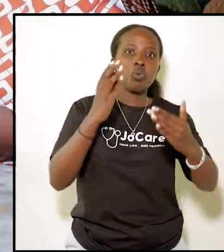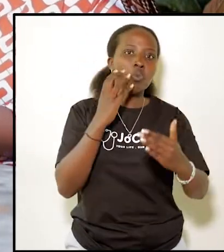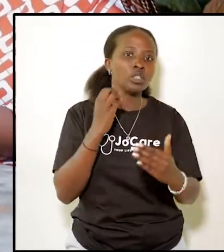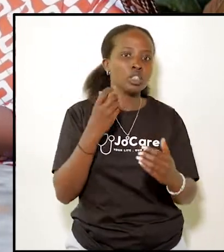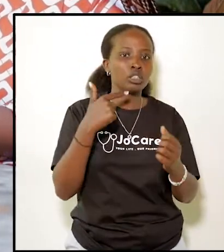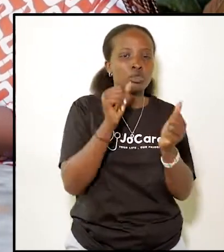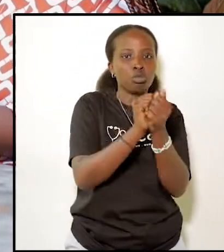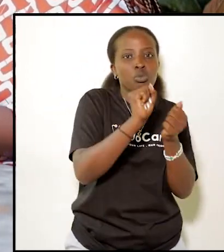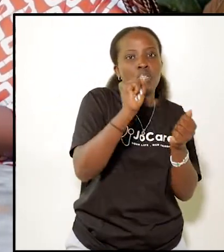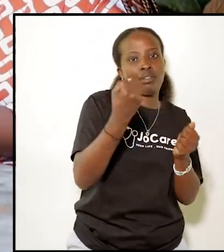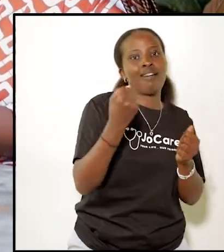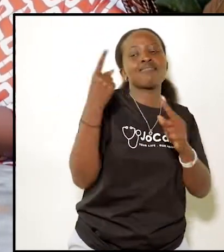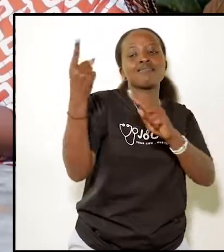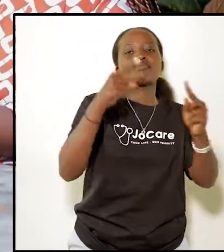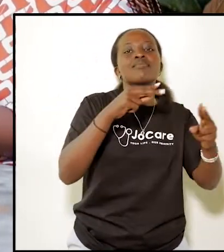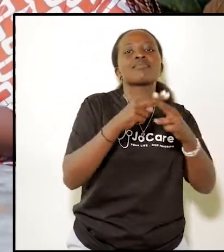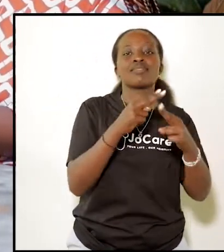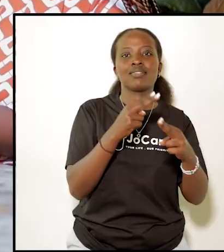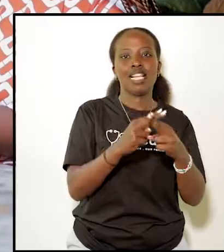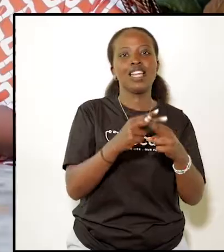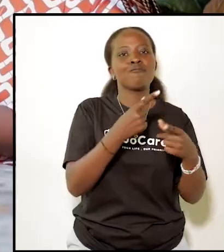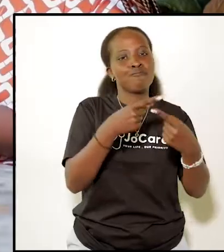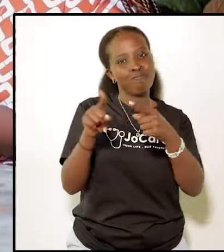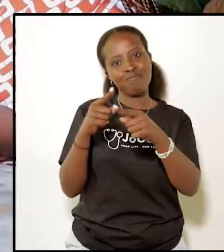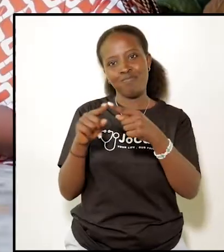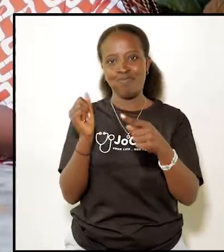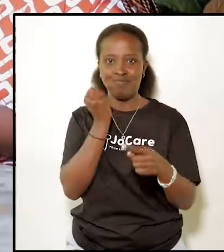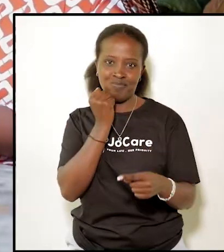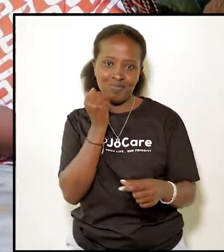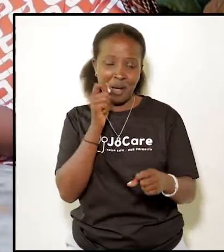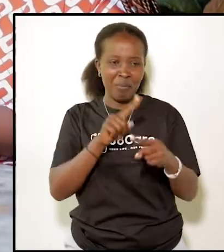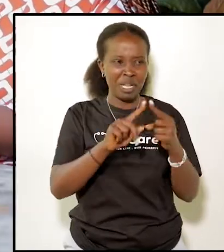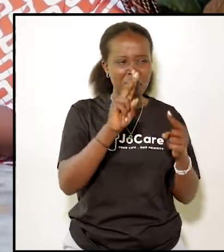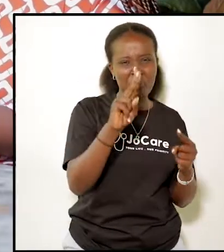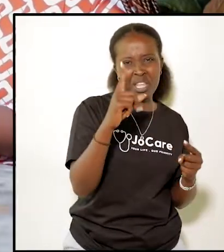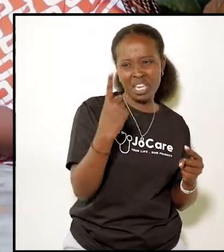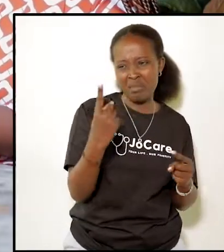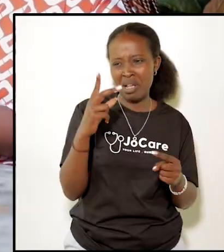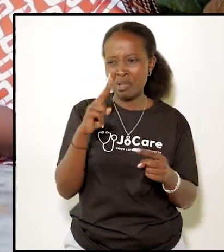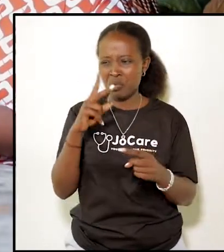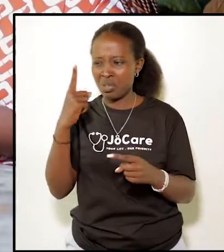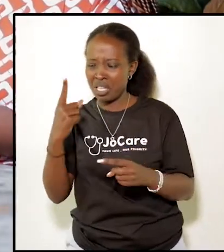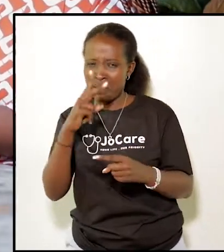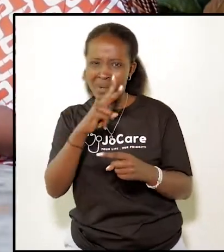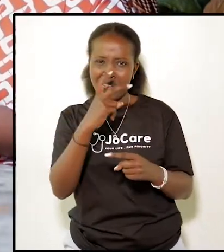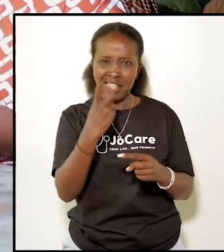have a 15, Yes. it becomes irregular. Yes. But when you have a 21,